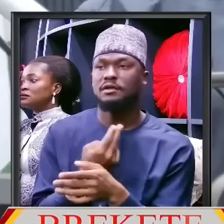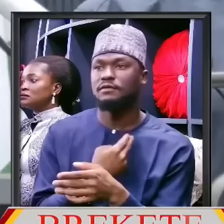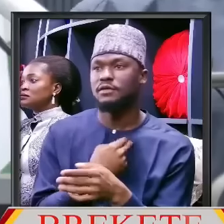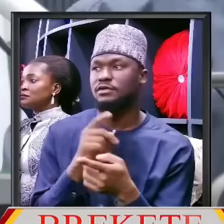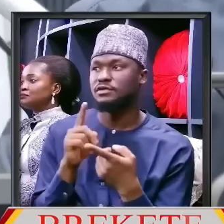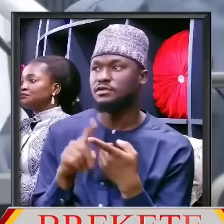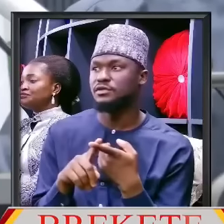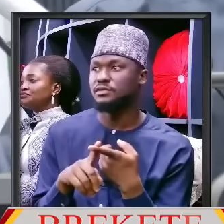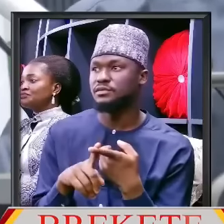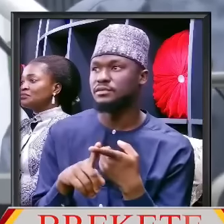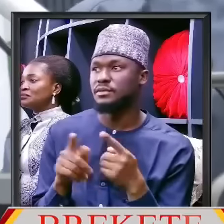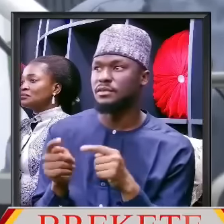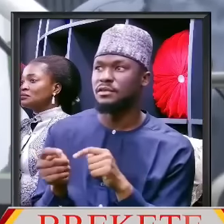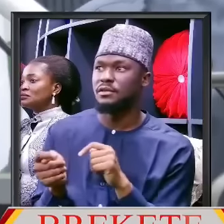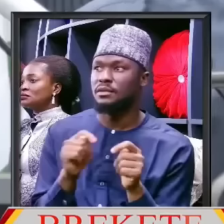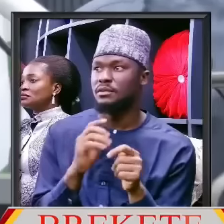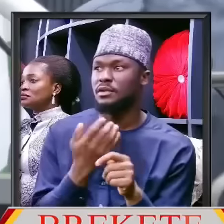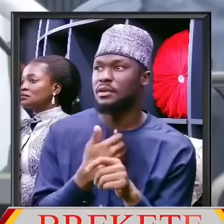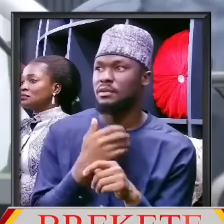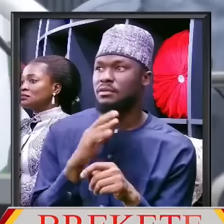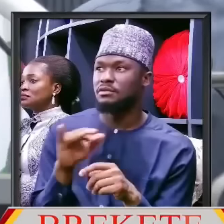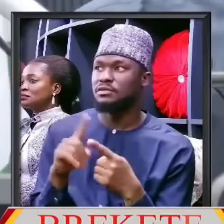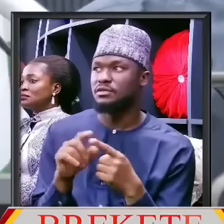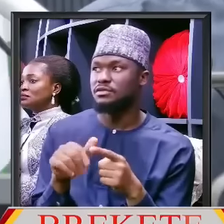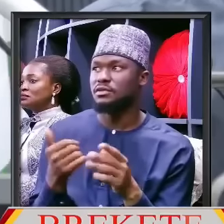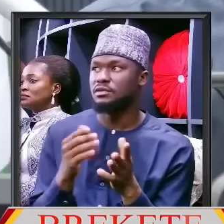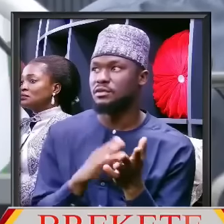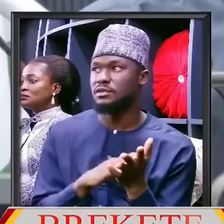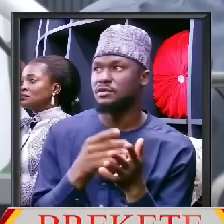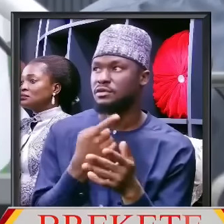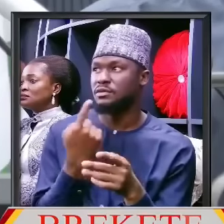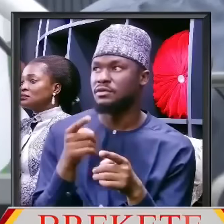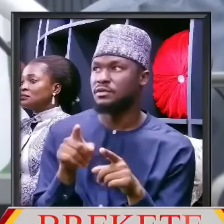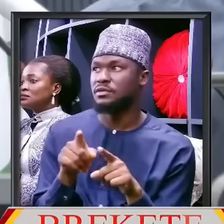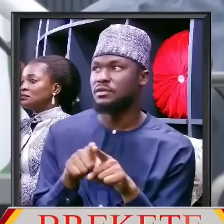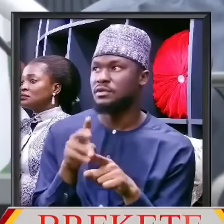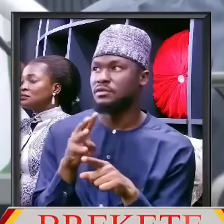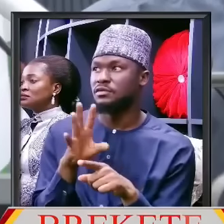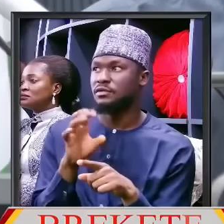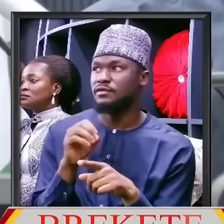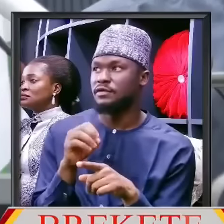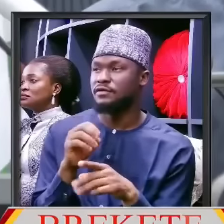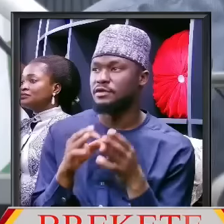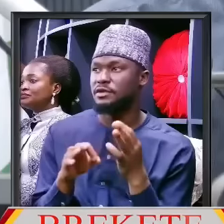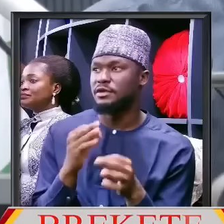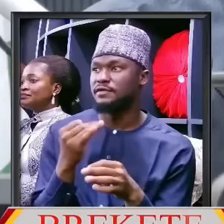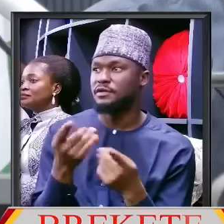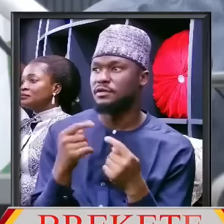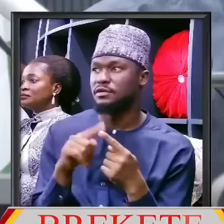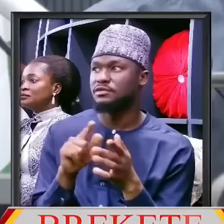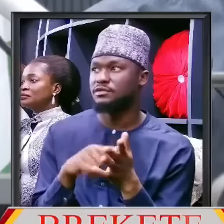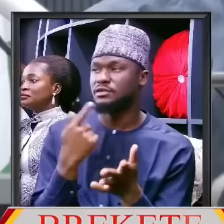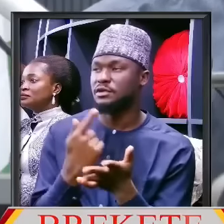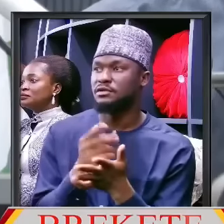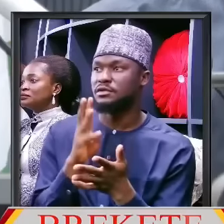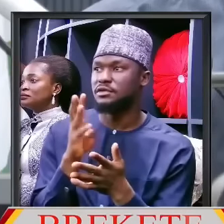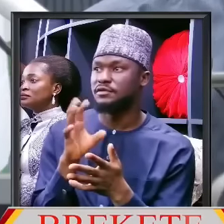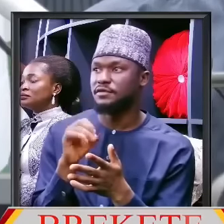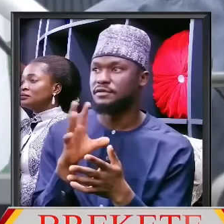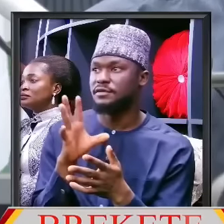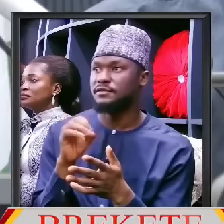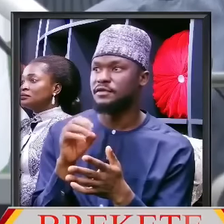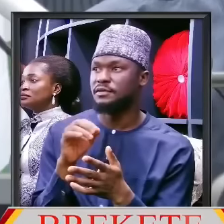to transfer our children to other school. Because as they be 450, if they come, they graduate